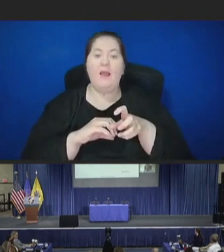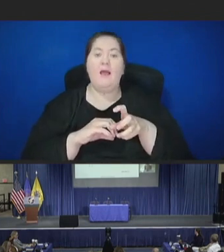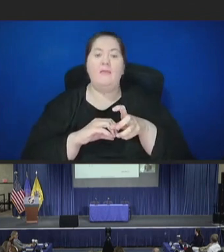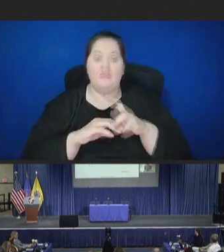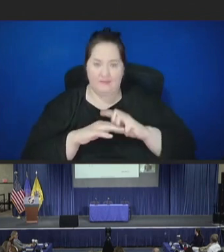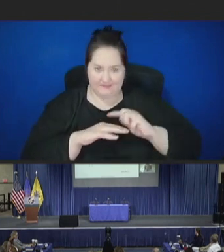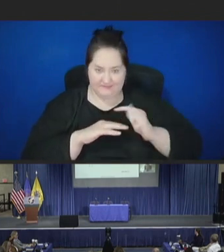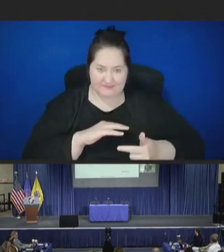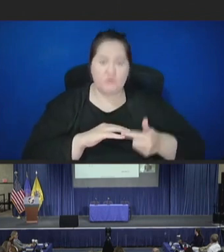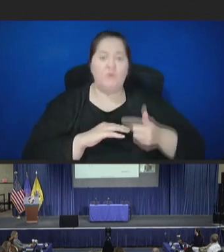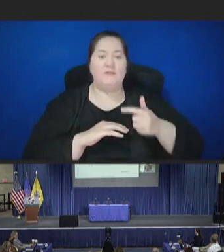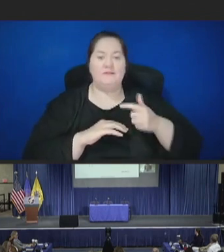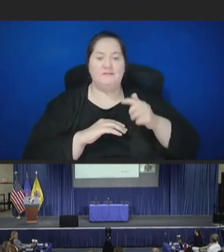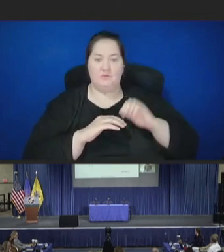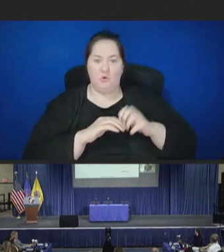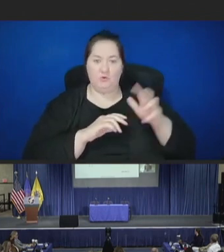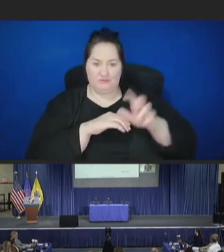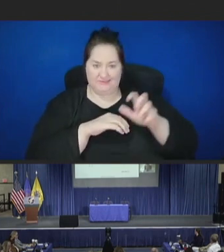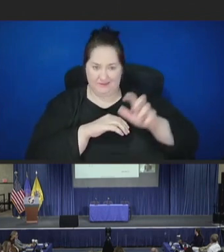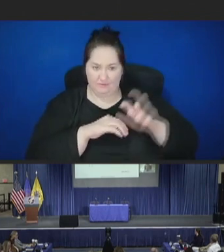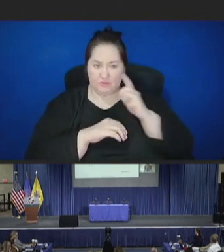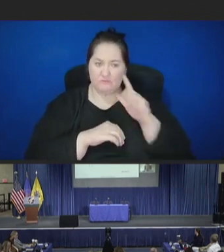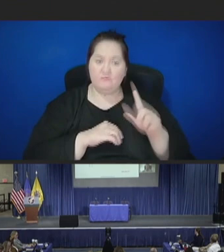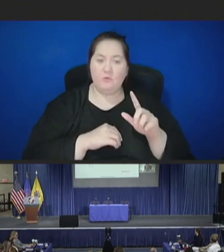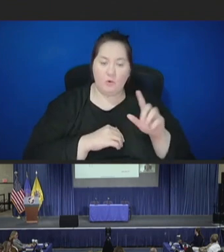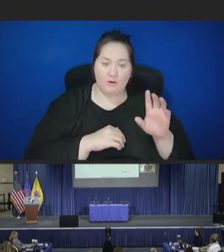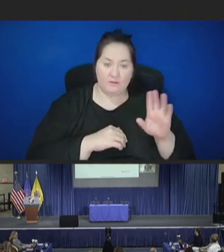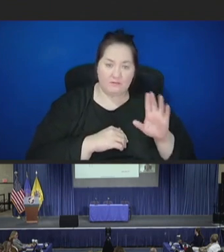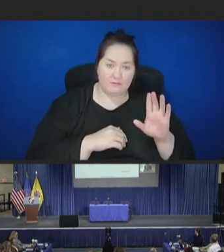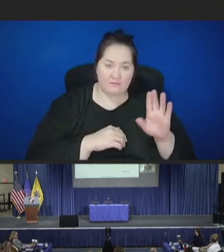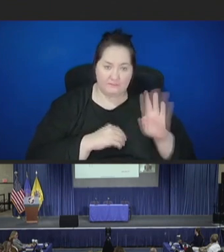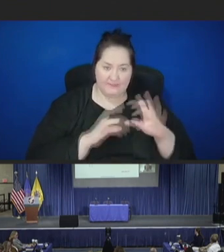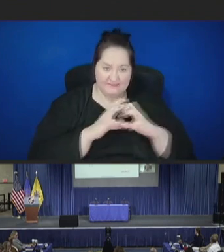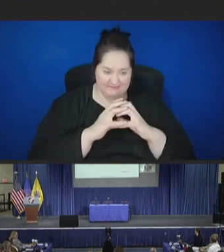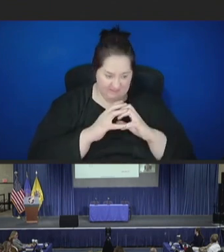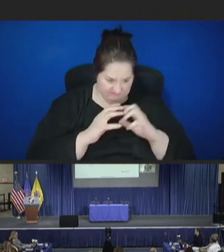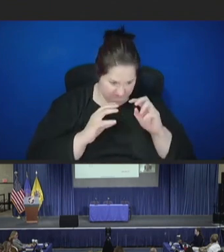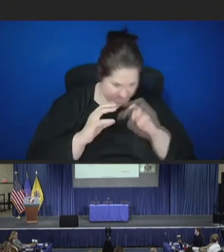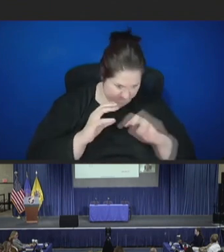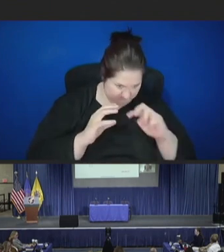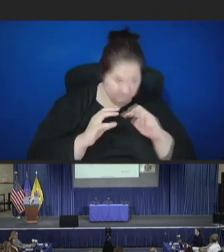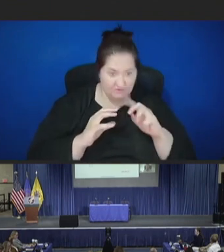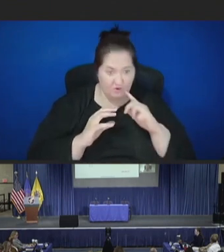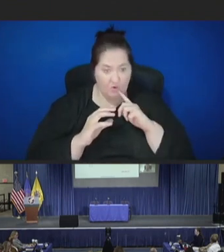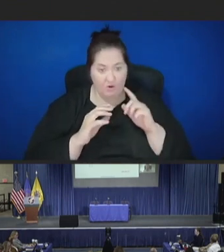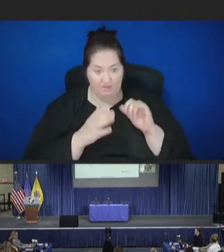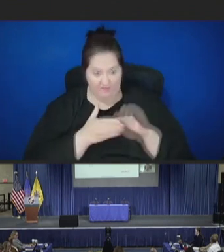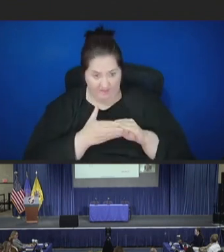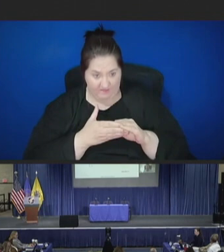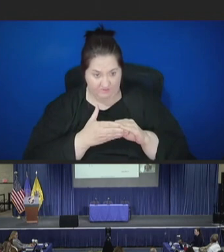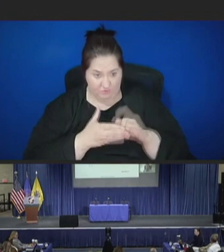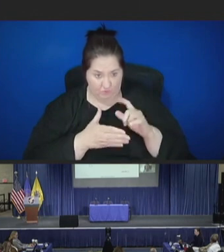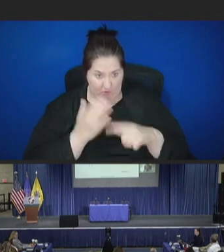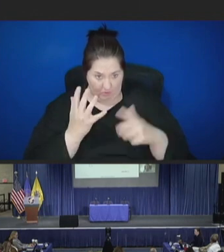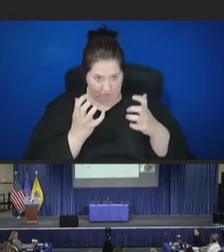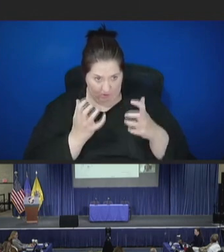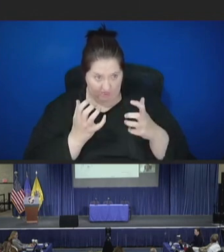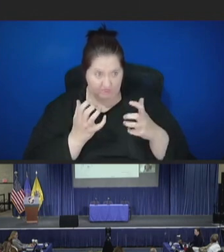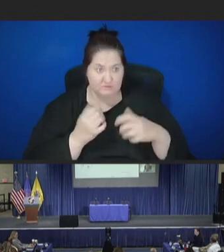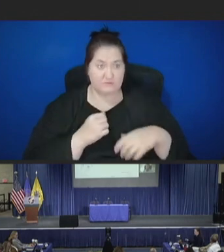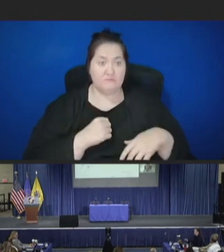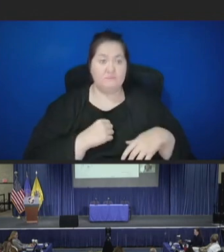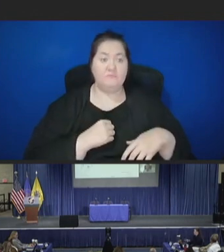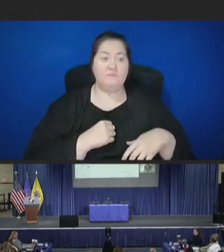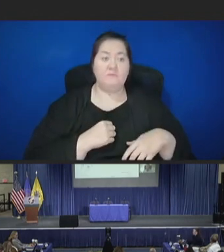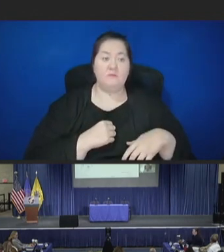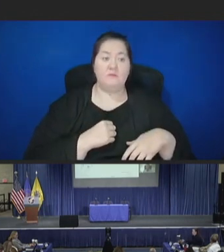of the B cells that bind our immunogen and look, are these B cells 10E8-like? And when they did